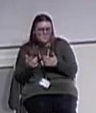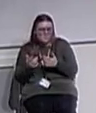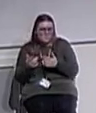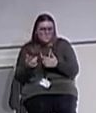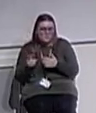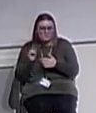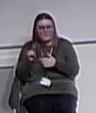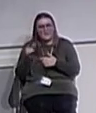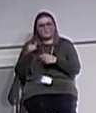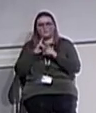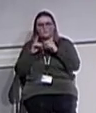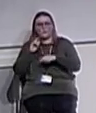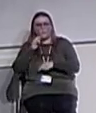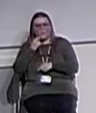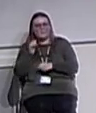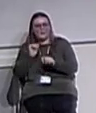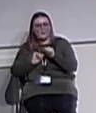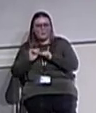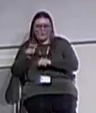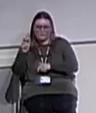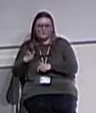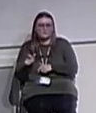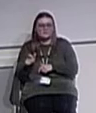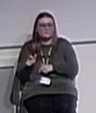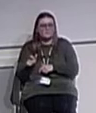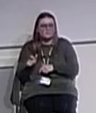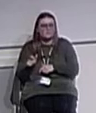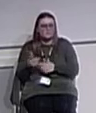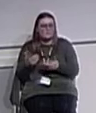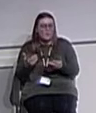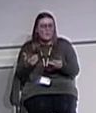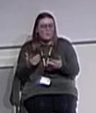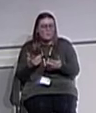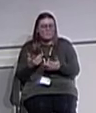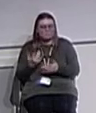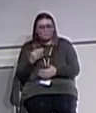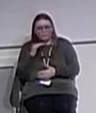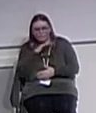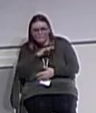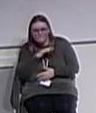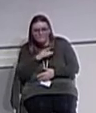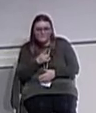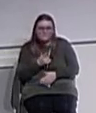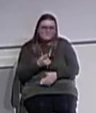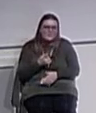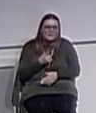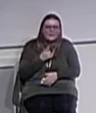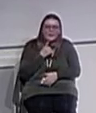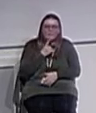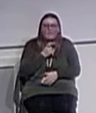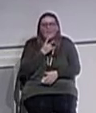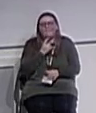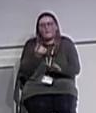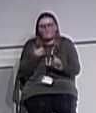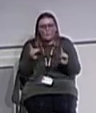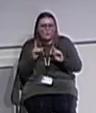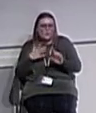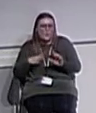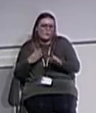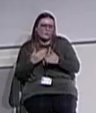will be an immunologist. So there'll be, you know, it's a chance to get a real flavour of which bit of the biosciences you're really